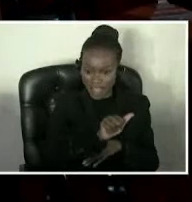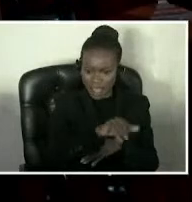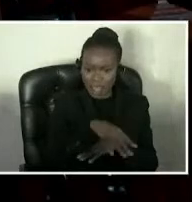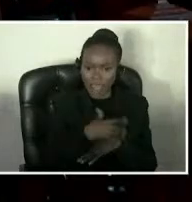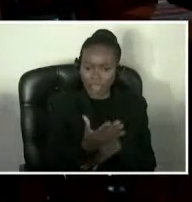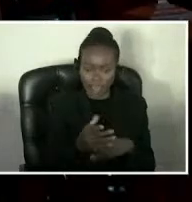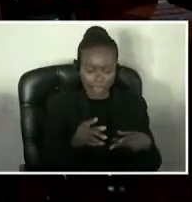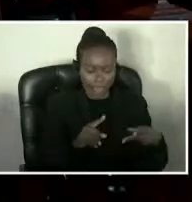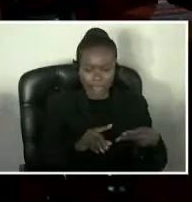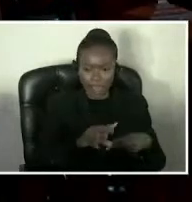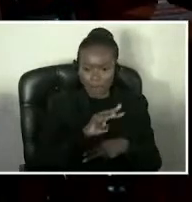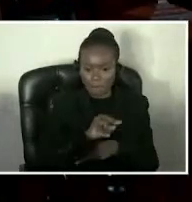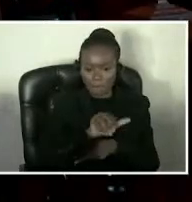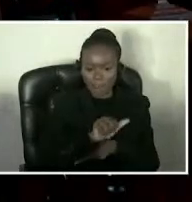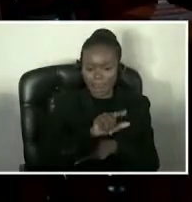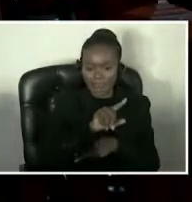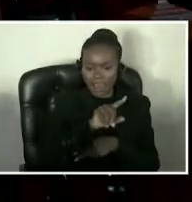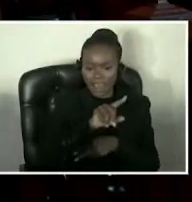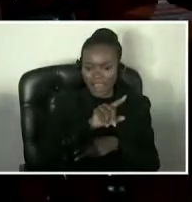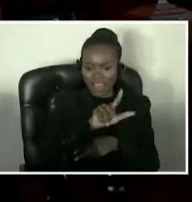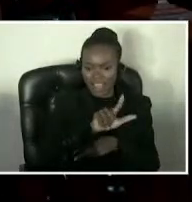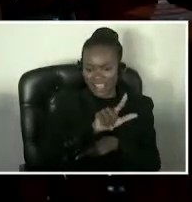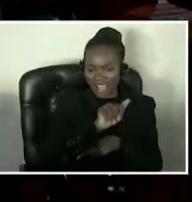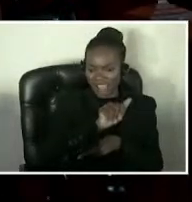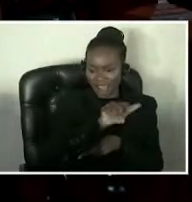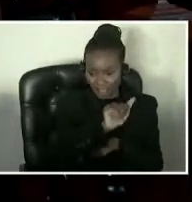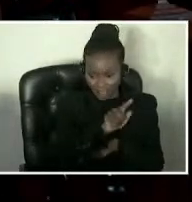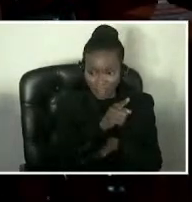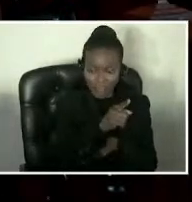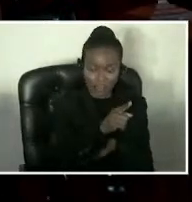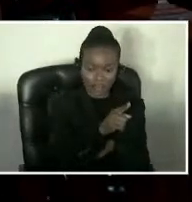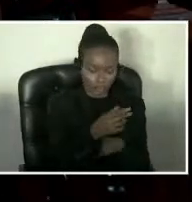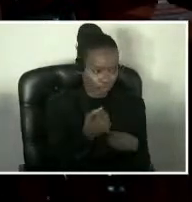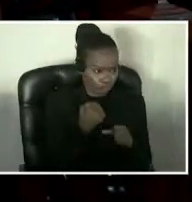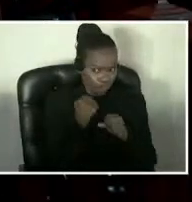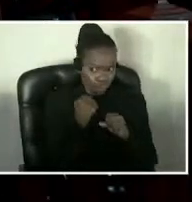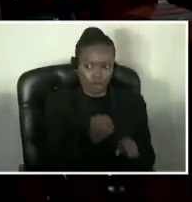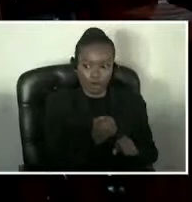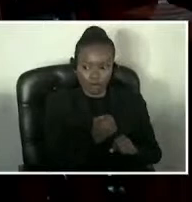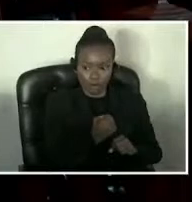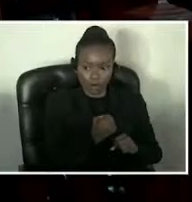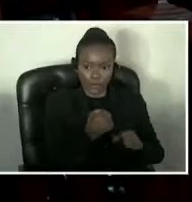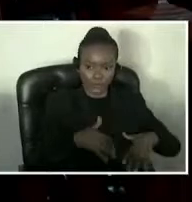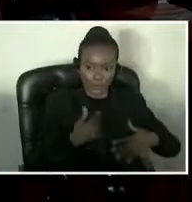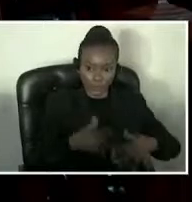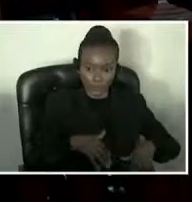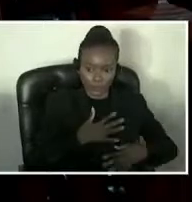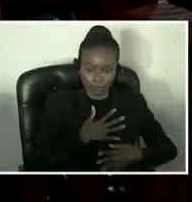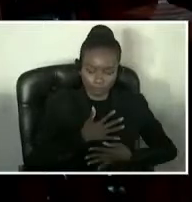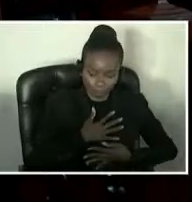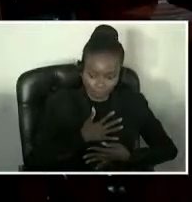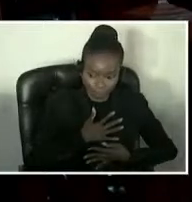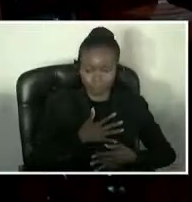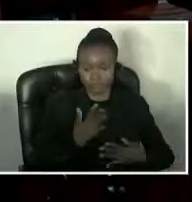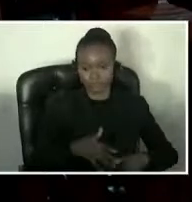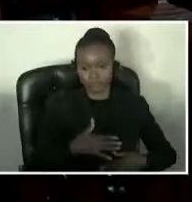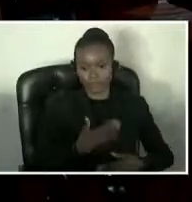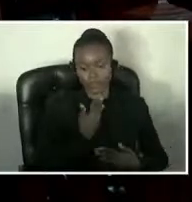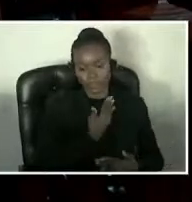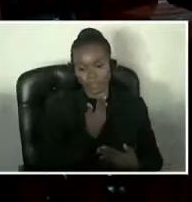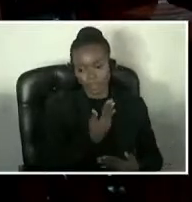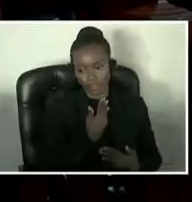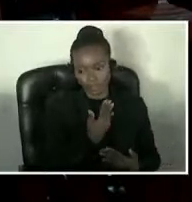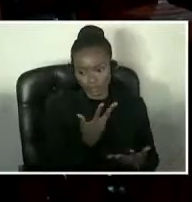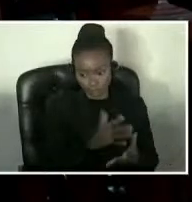strong is seated at the back now and we feel so privileged that we have to deliver unhappy health and we thought we have done